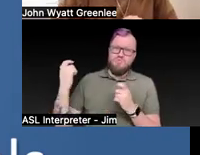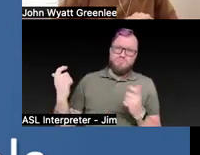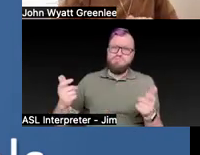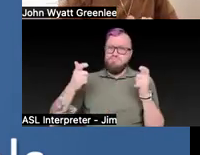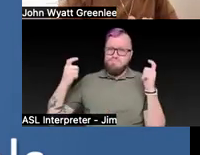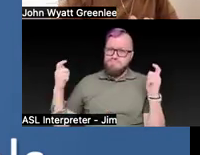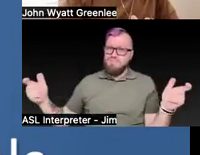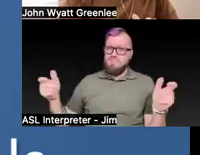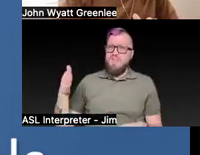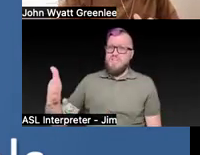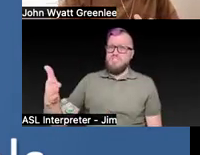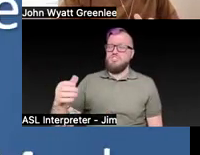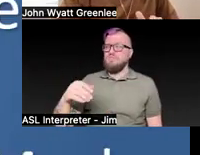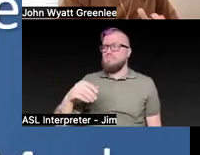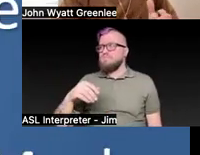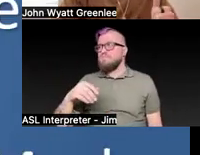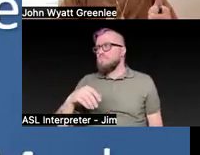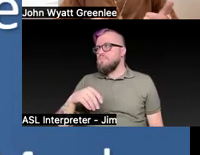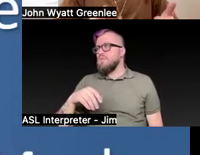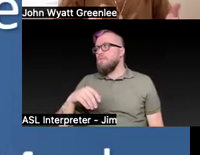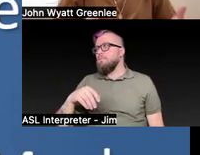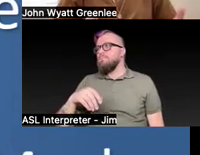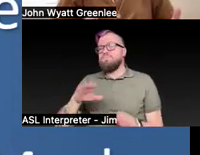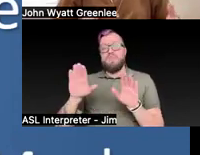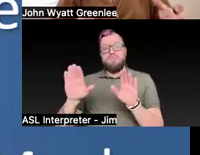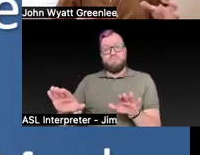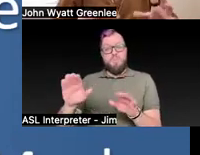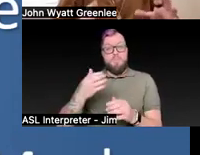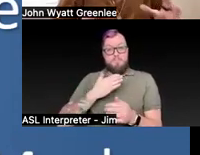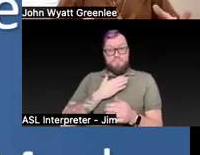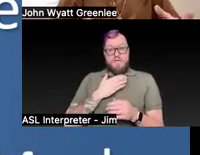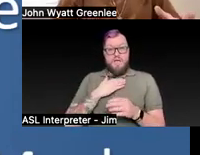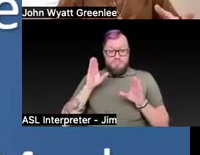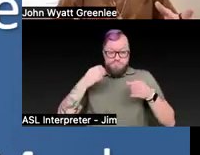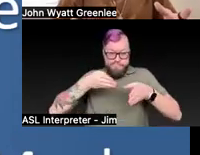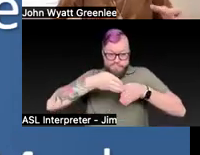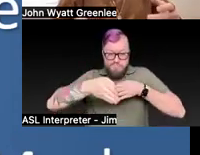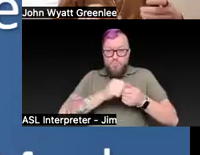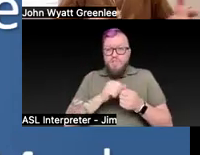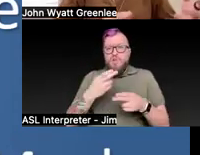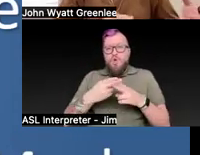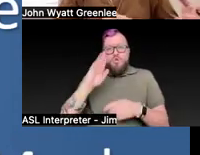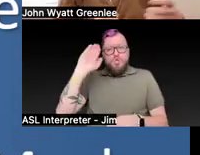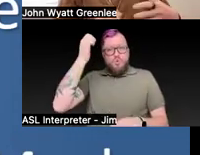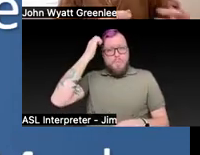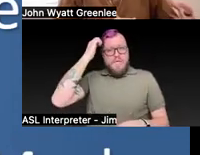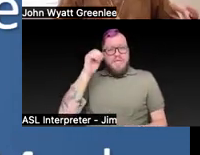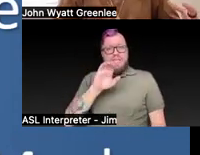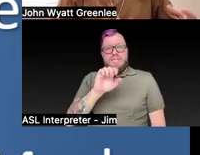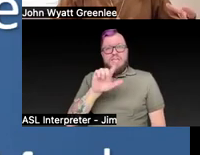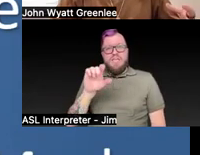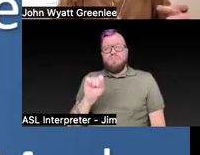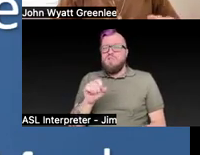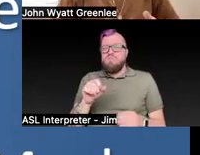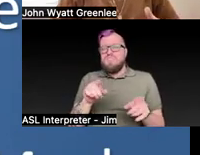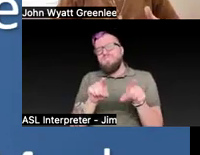fish. Um, so the eels that I work with are called European eels, but there are also American eels, and they're almost exactly the